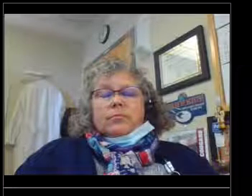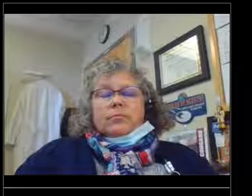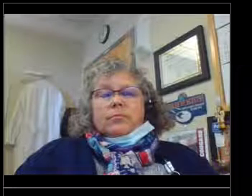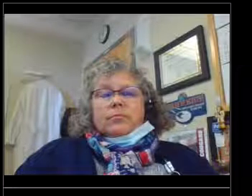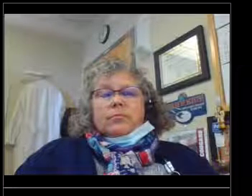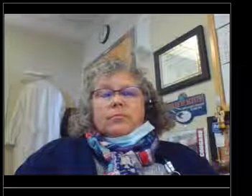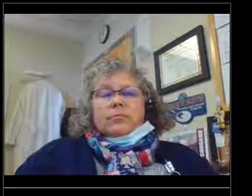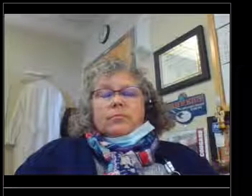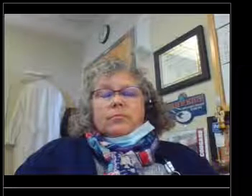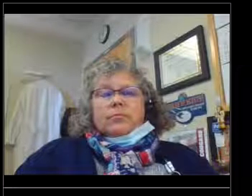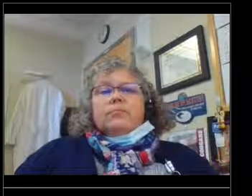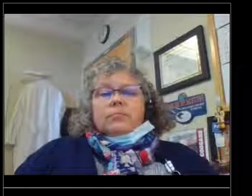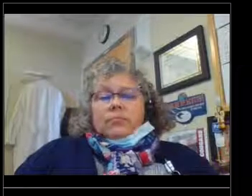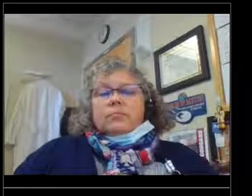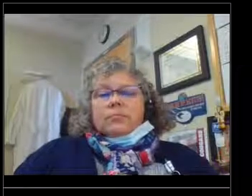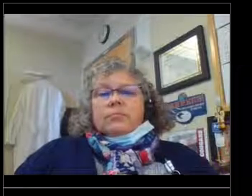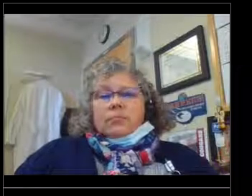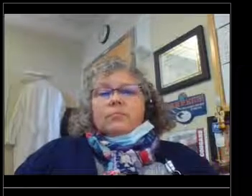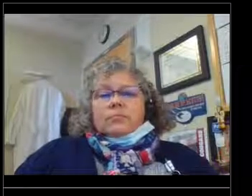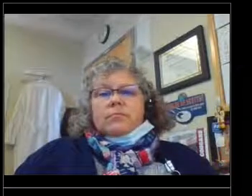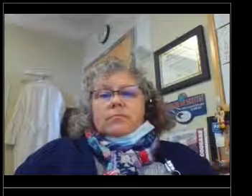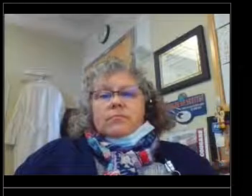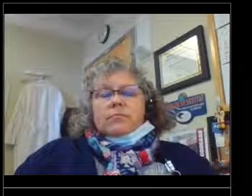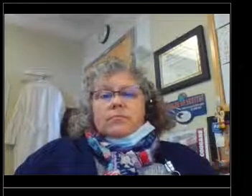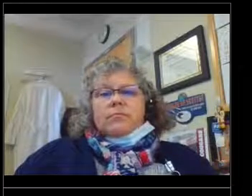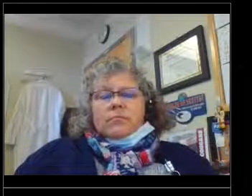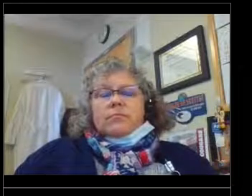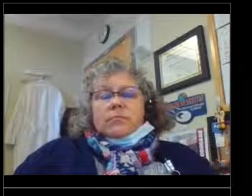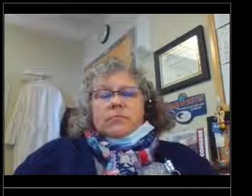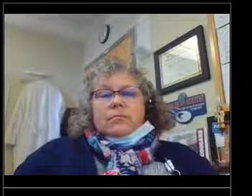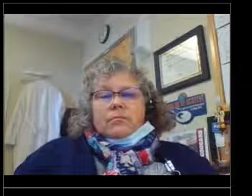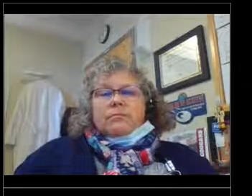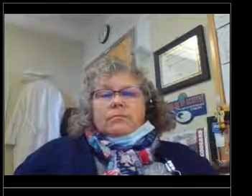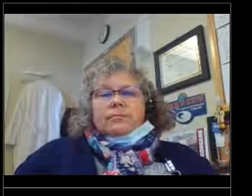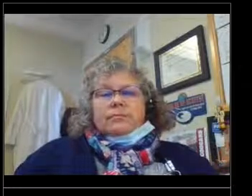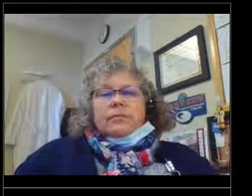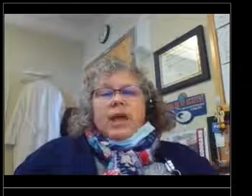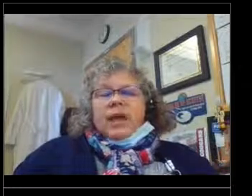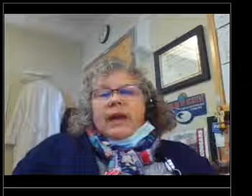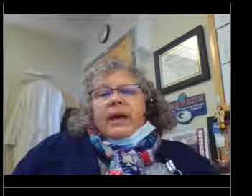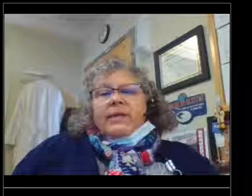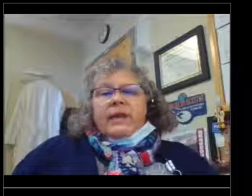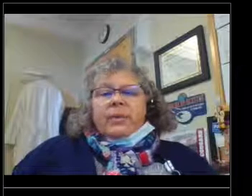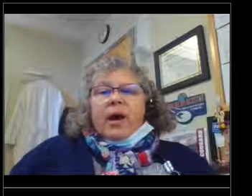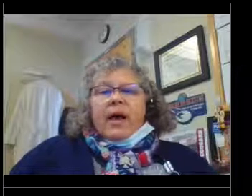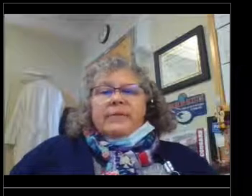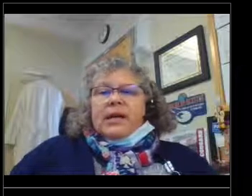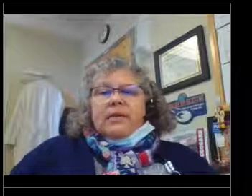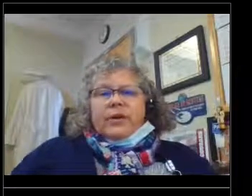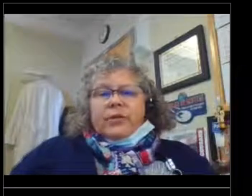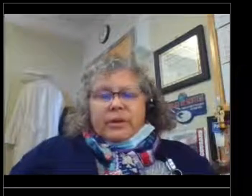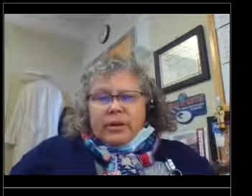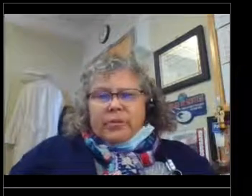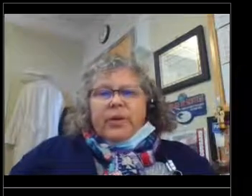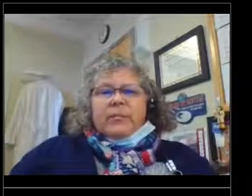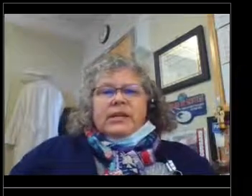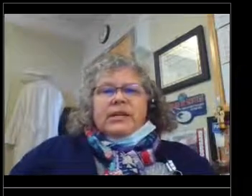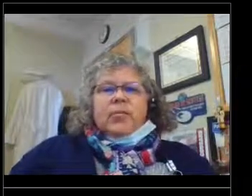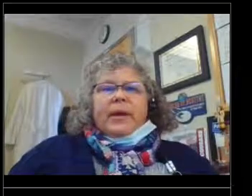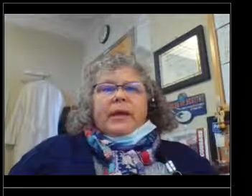or answer a phone call, but you've really got to try to make that the standard that you aim for. Mm-hmm. Yeah, and I think we all have a cell